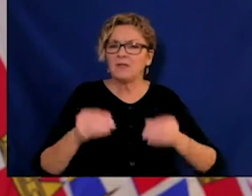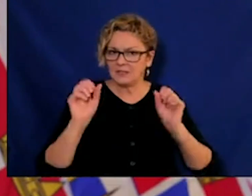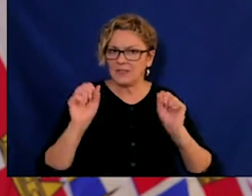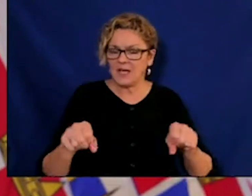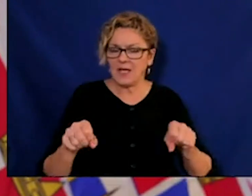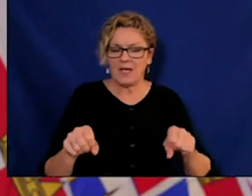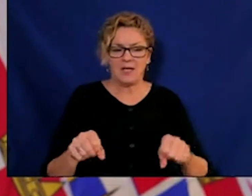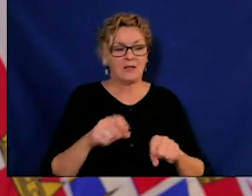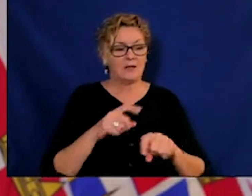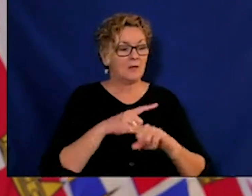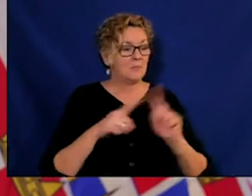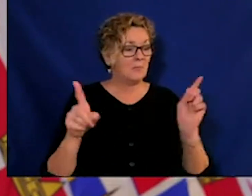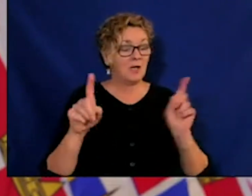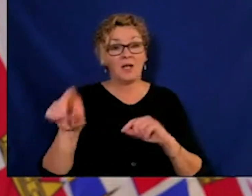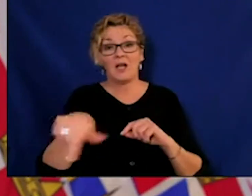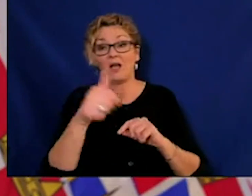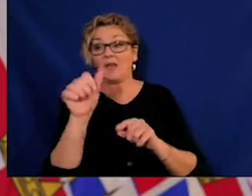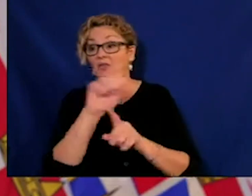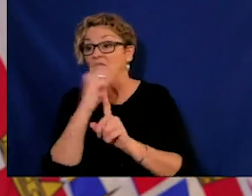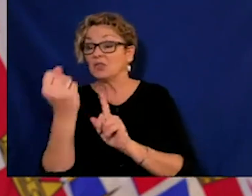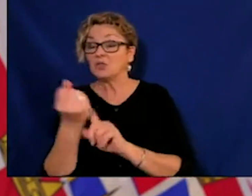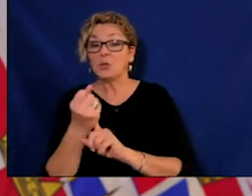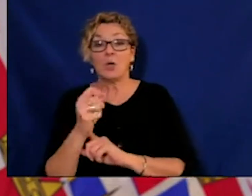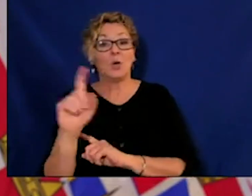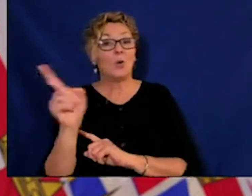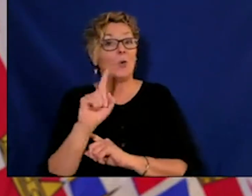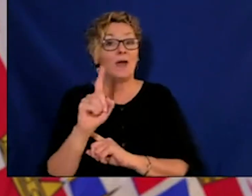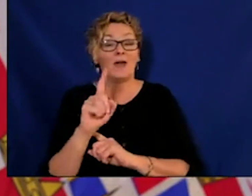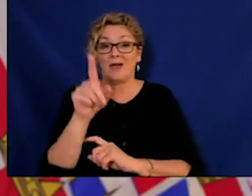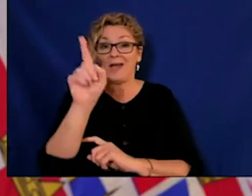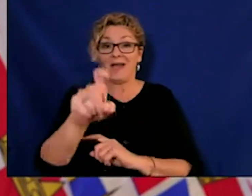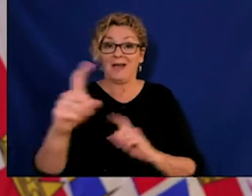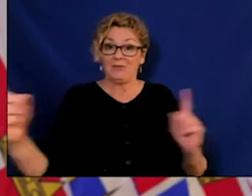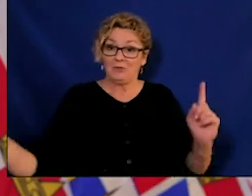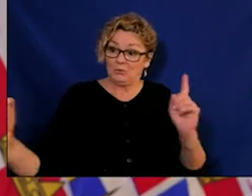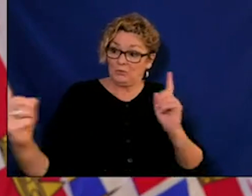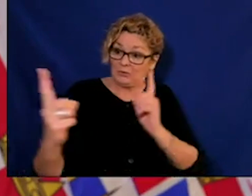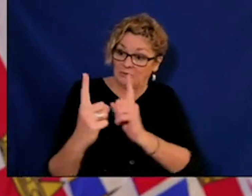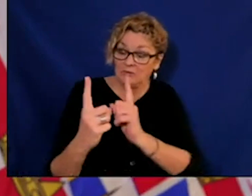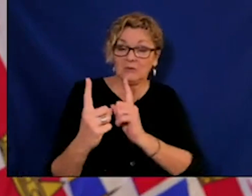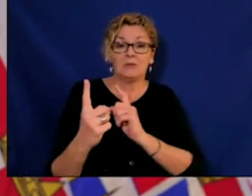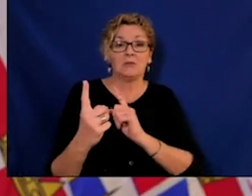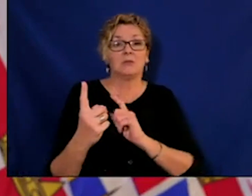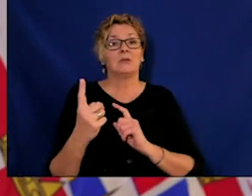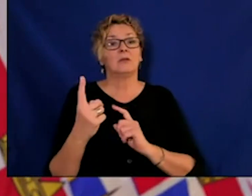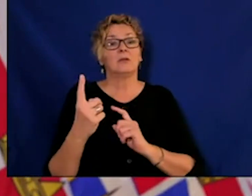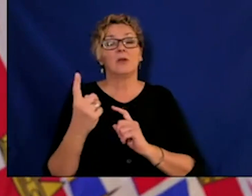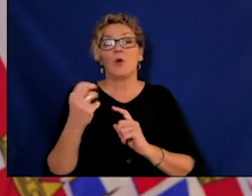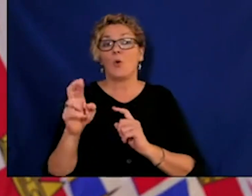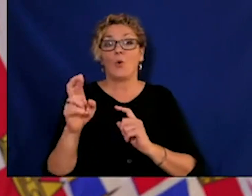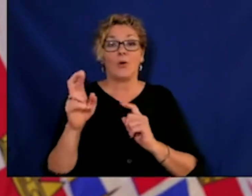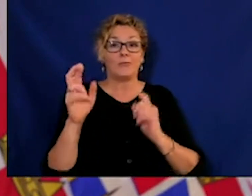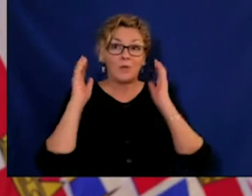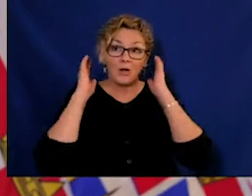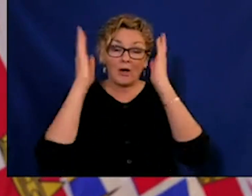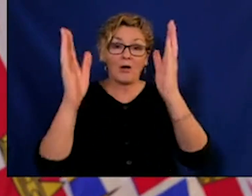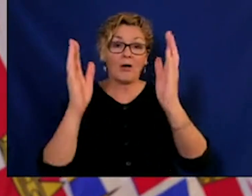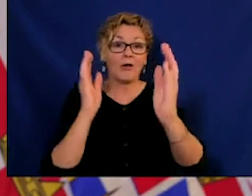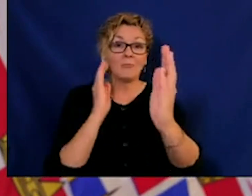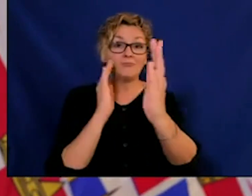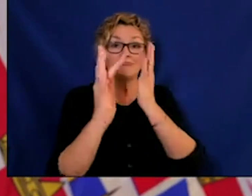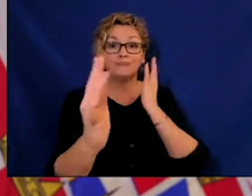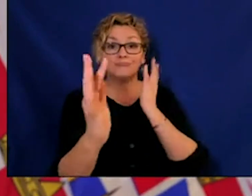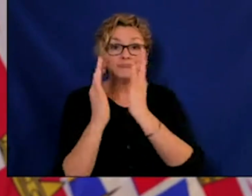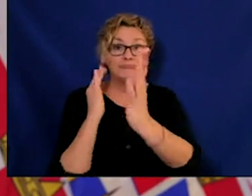those situations where they can't maintain distance with people outside their learning groups and their cohorts. But I mean, your question, if